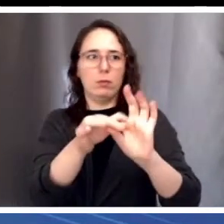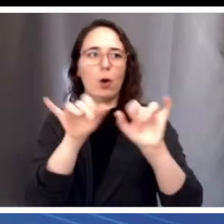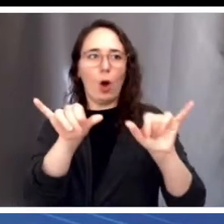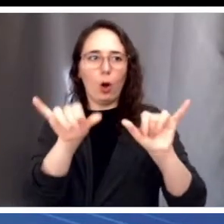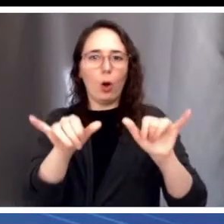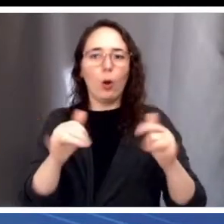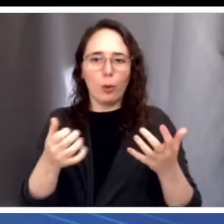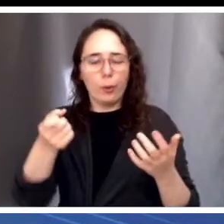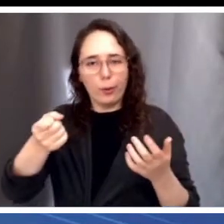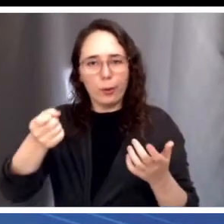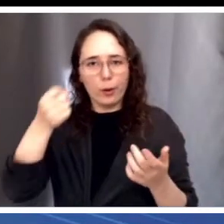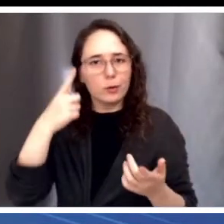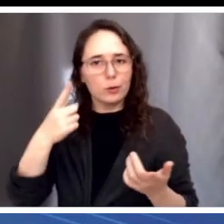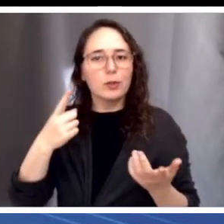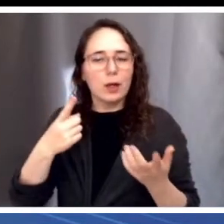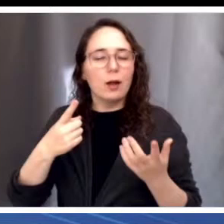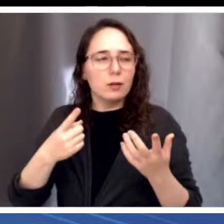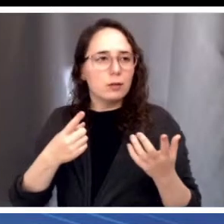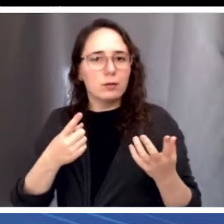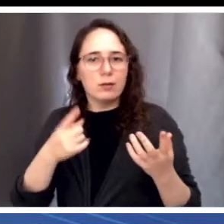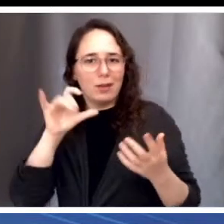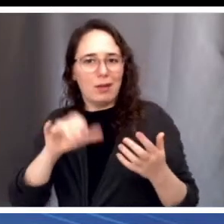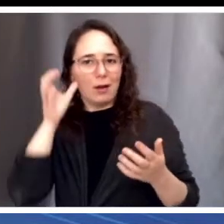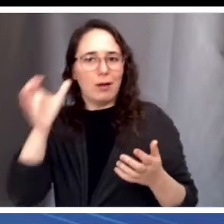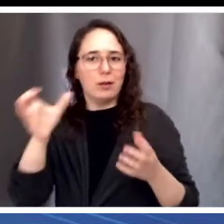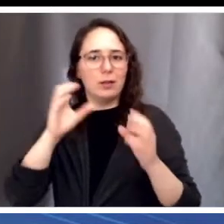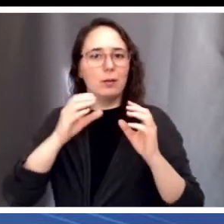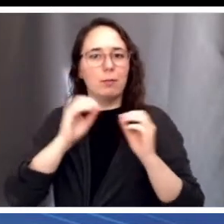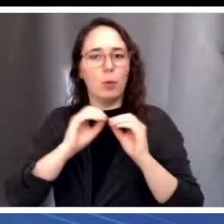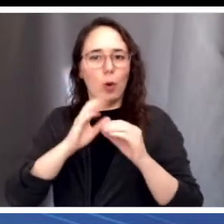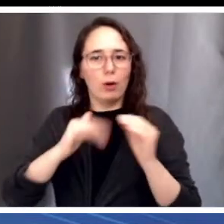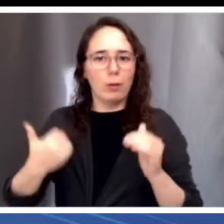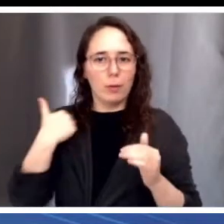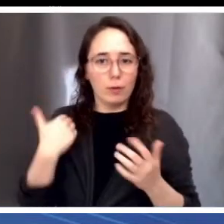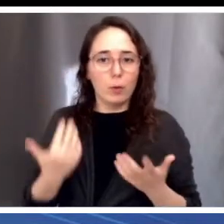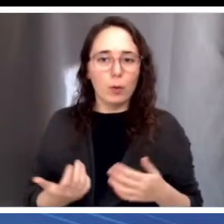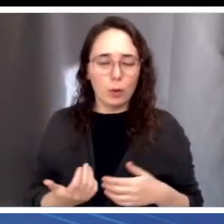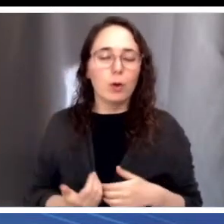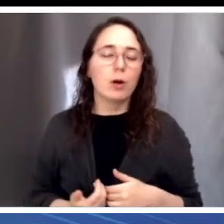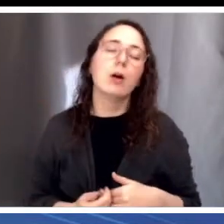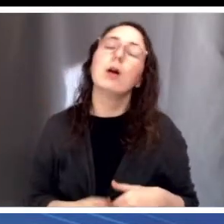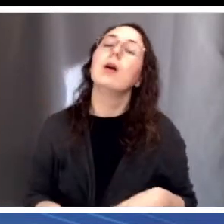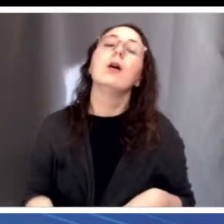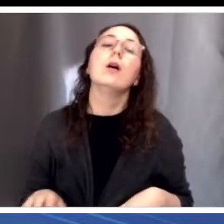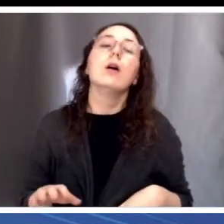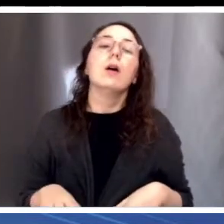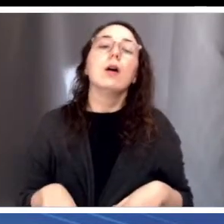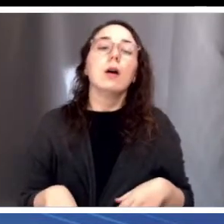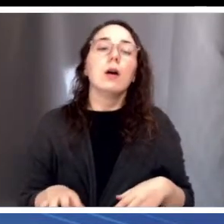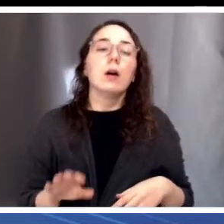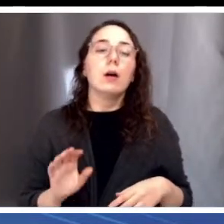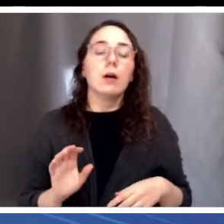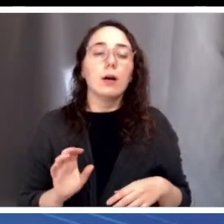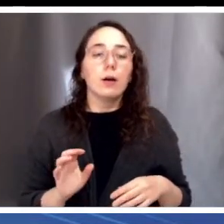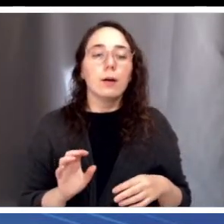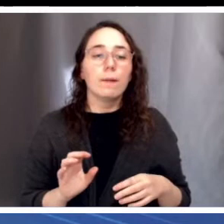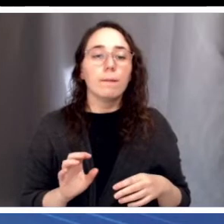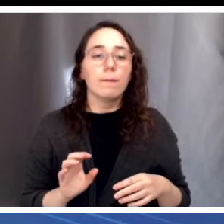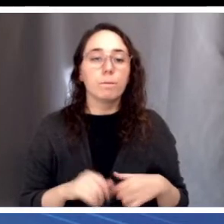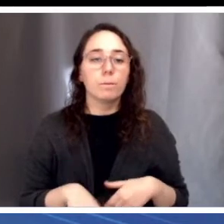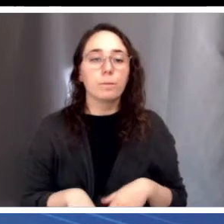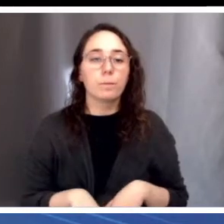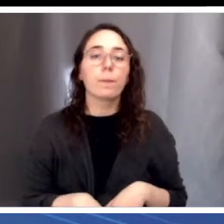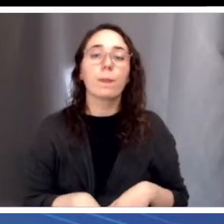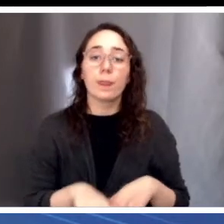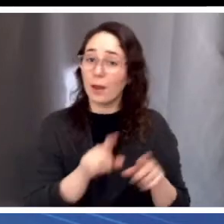make things, you know, accessible and equitable for all people to partake in them. And I think another part of this and something that often comes